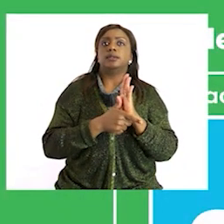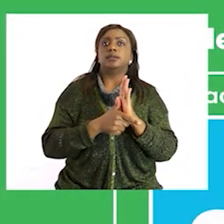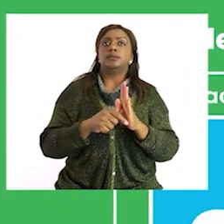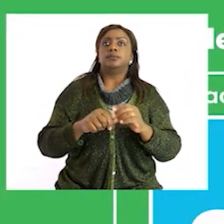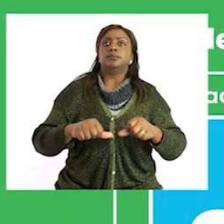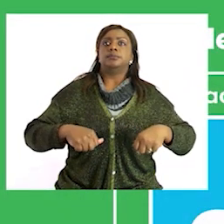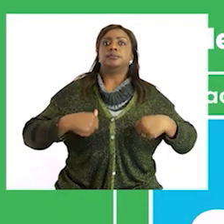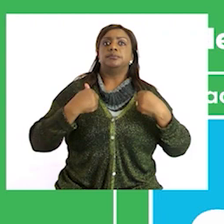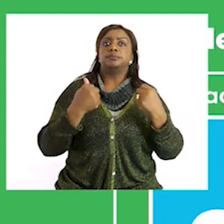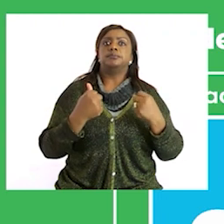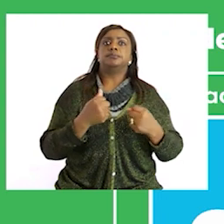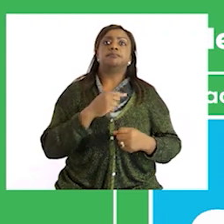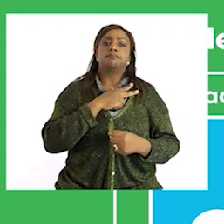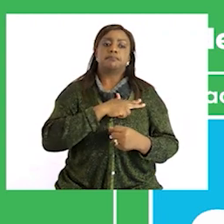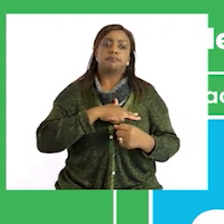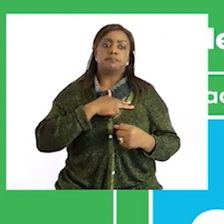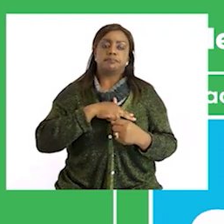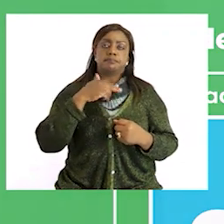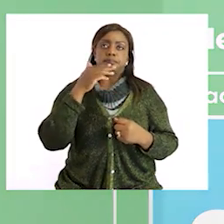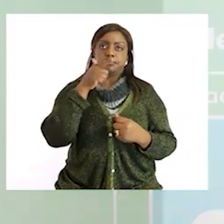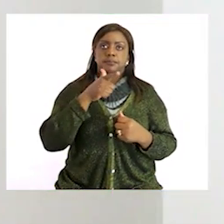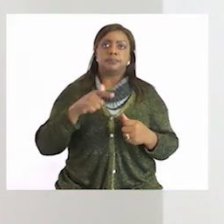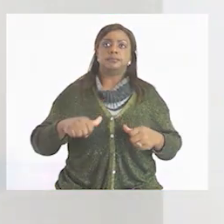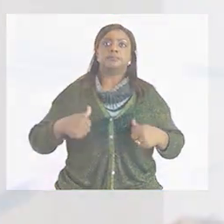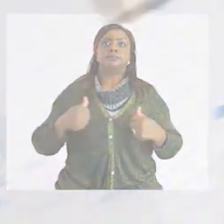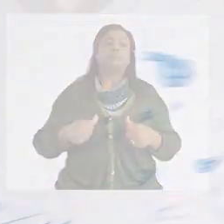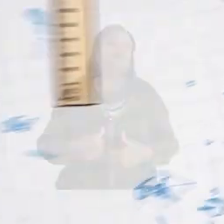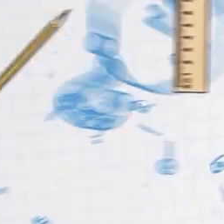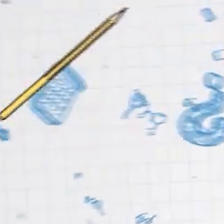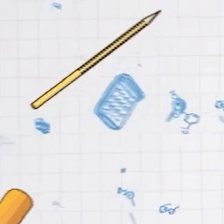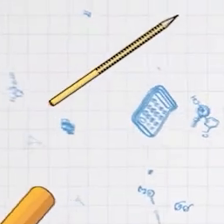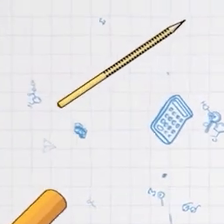education, sexuality, and sexual health.